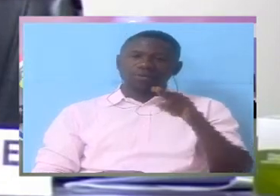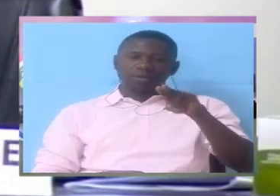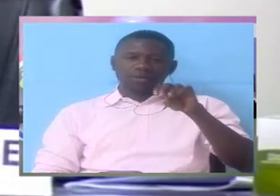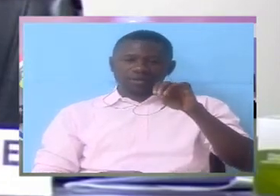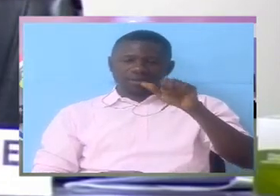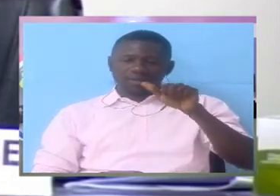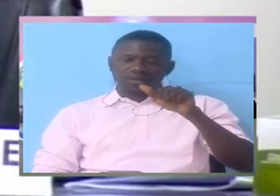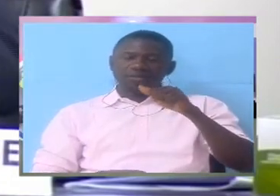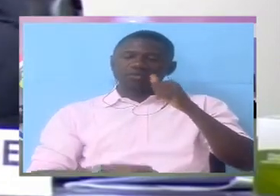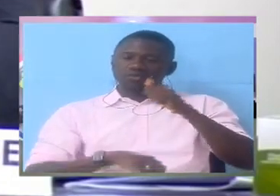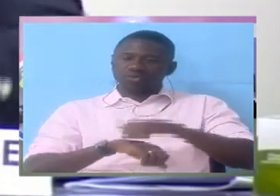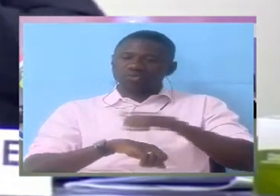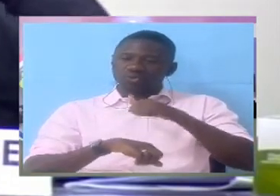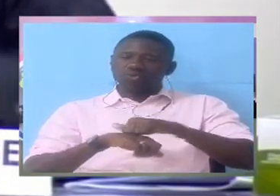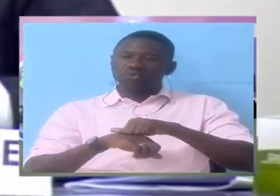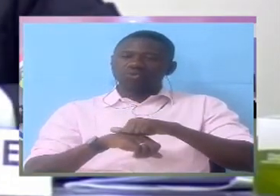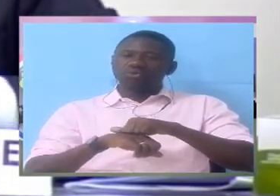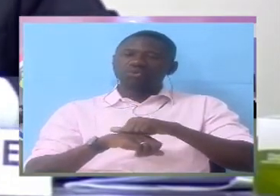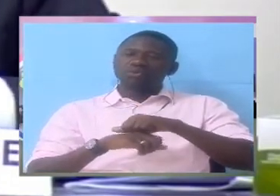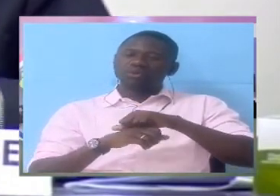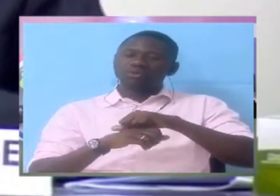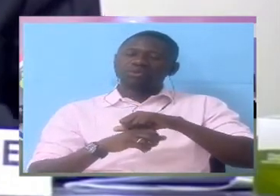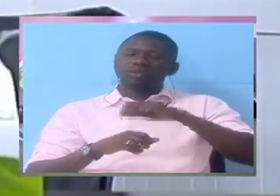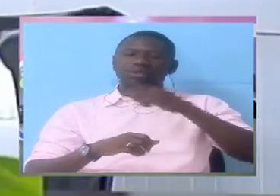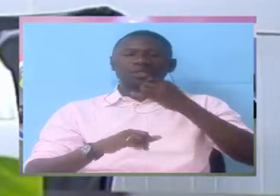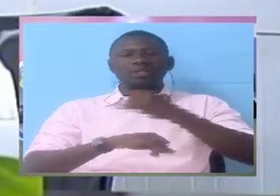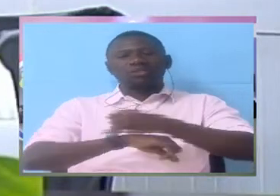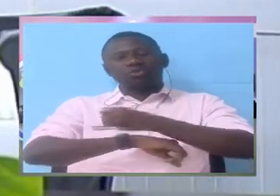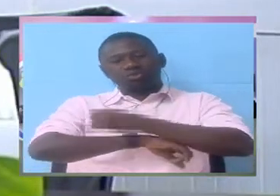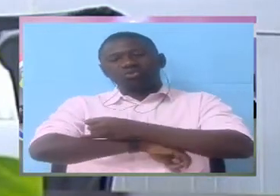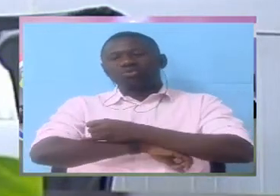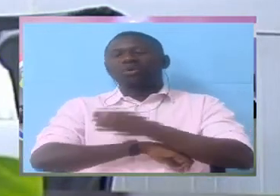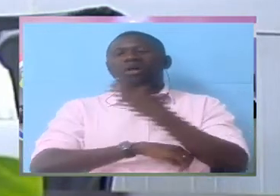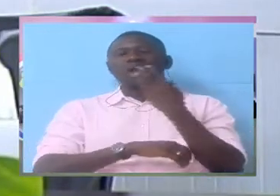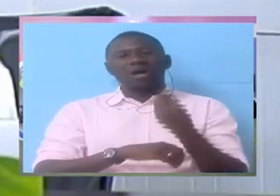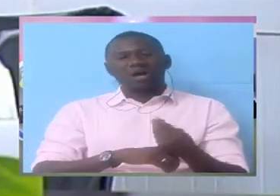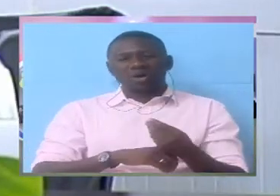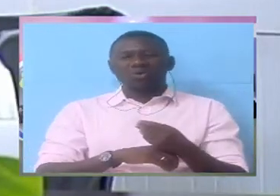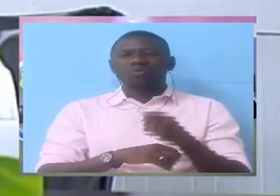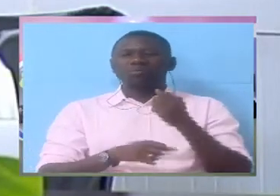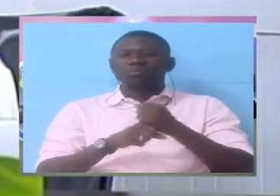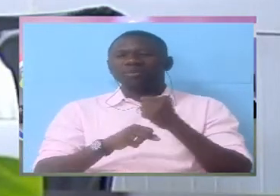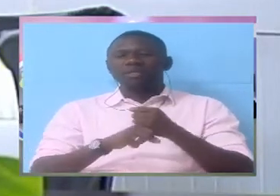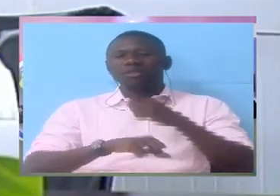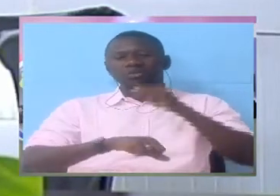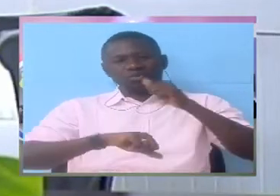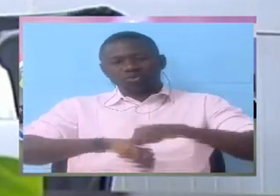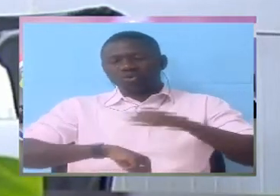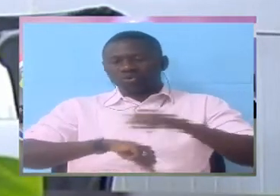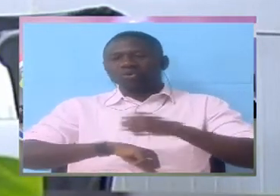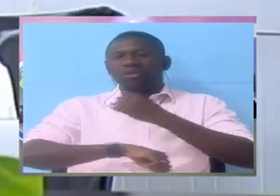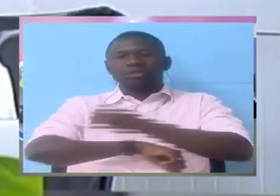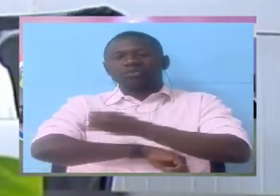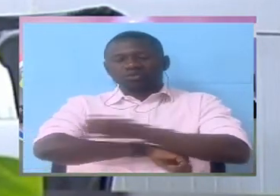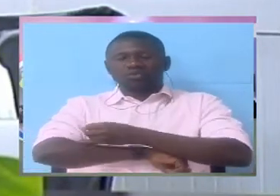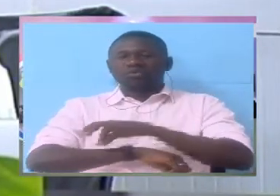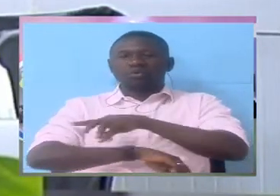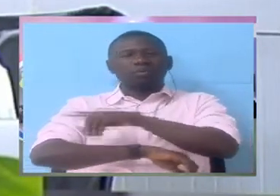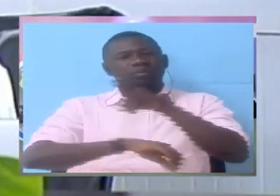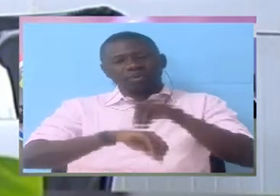was a torture institution. Akeno ranya de fo NIA geta do dingira de mengalon ko tajire ya dingiralem. By the